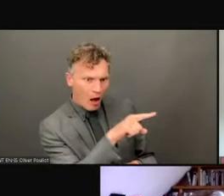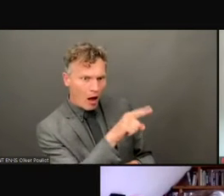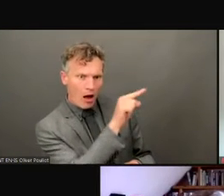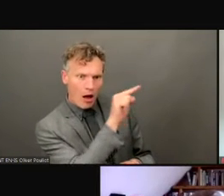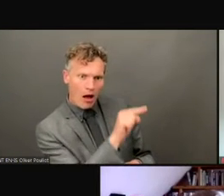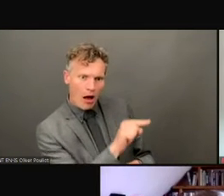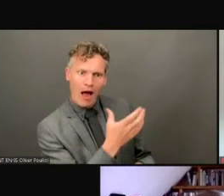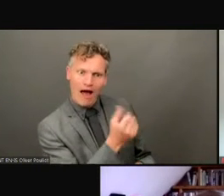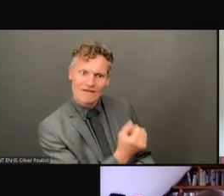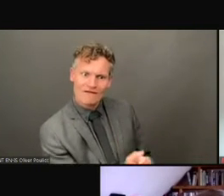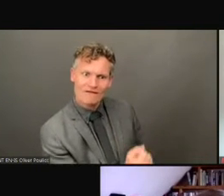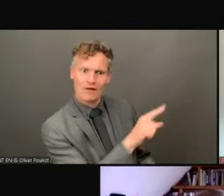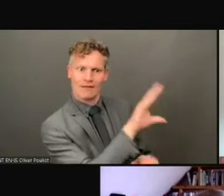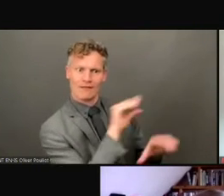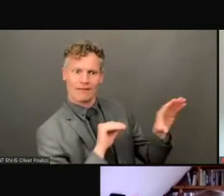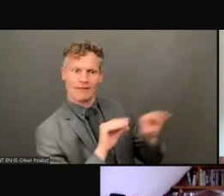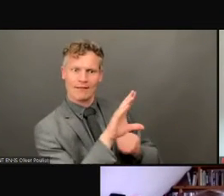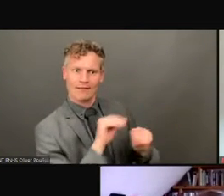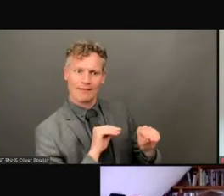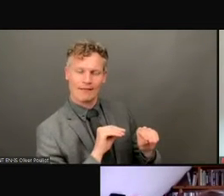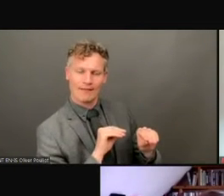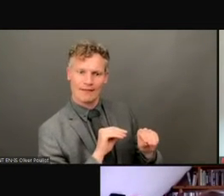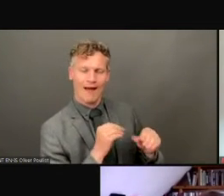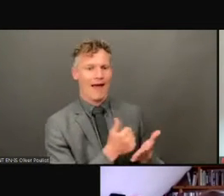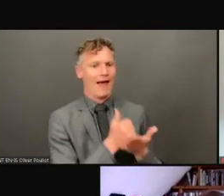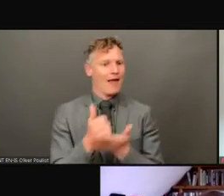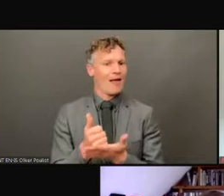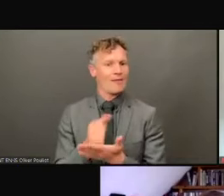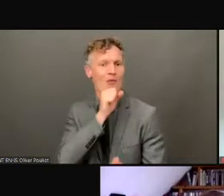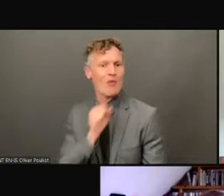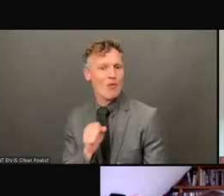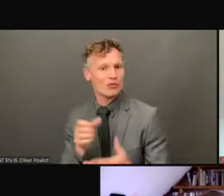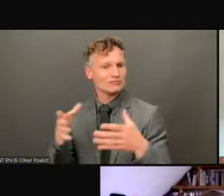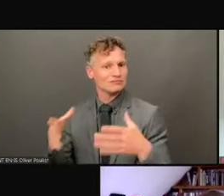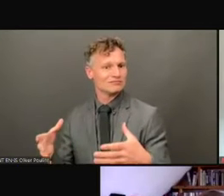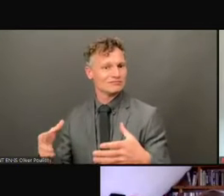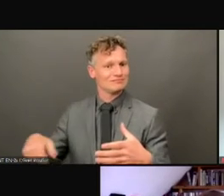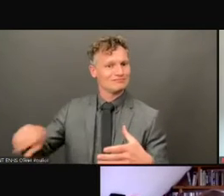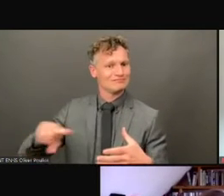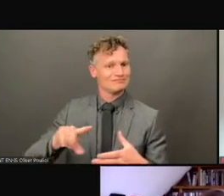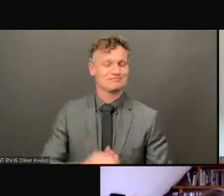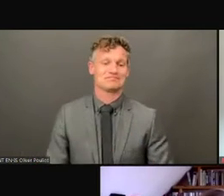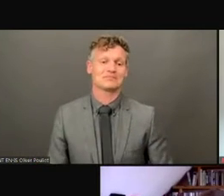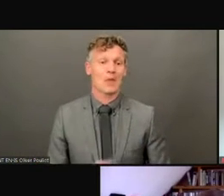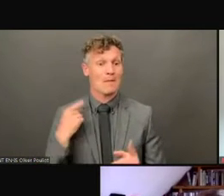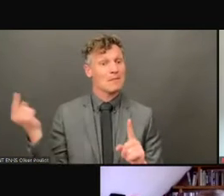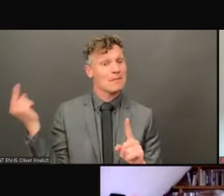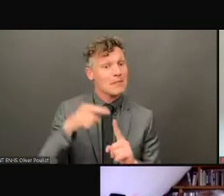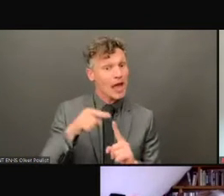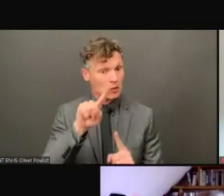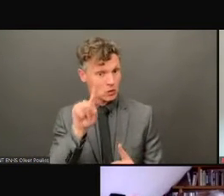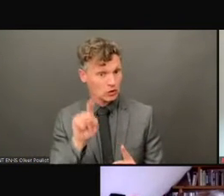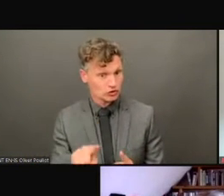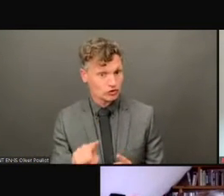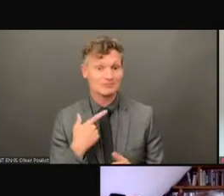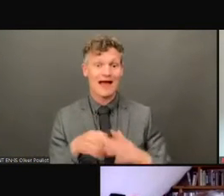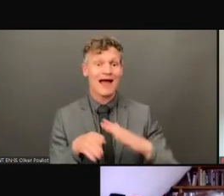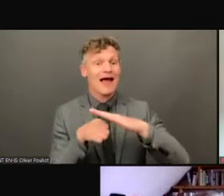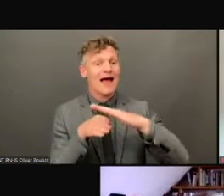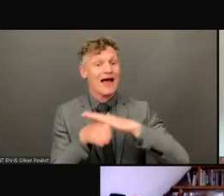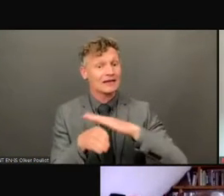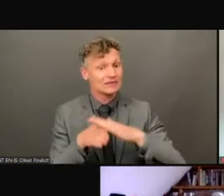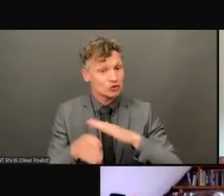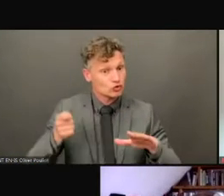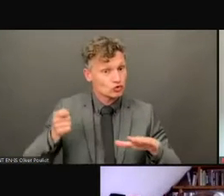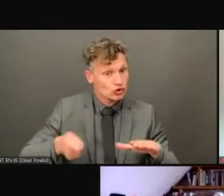question, access to justice and legal assistance are essential to achieving an age-friendly society where older persons